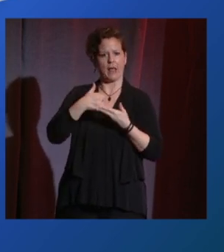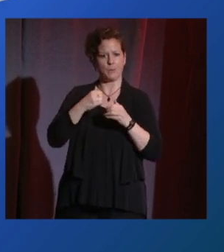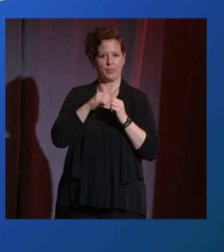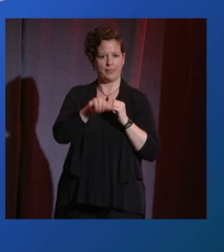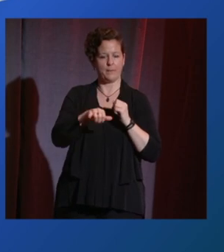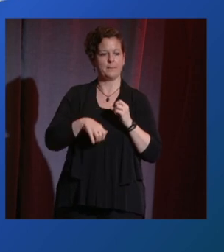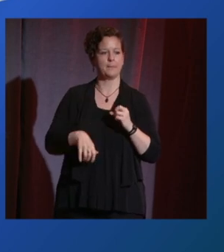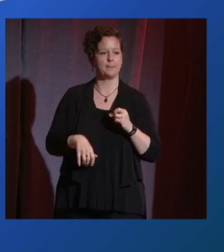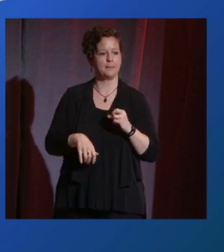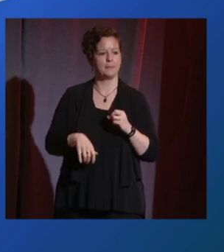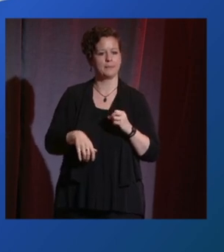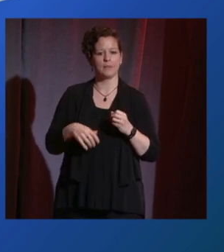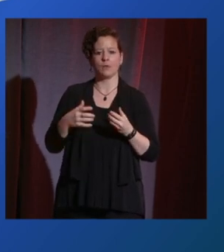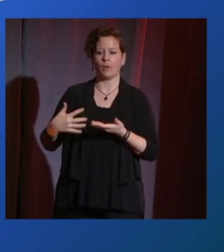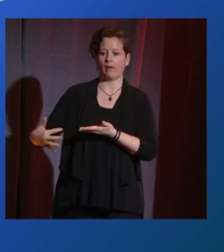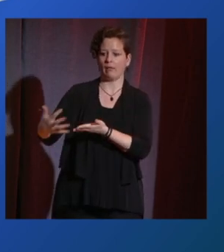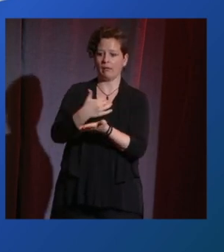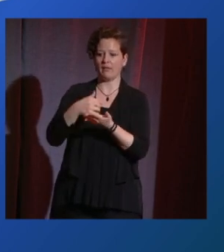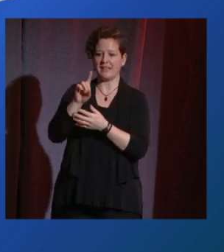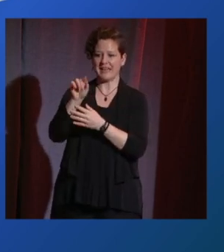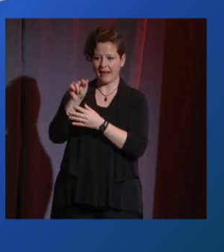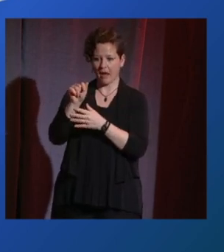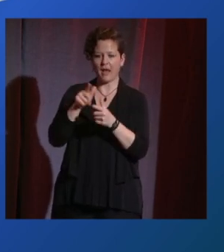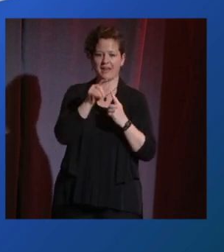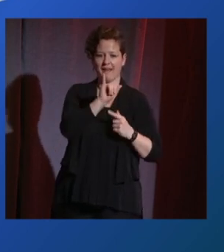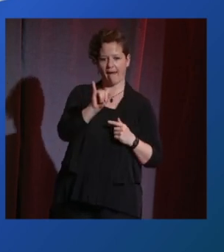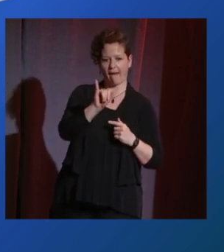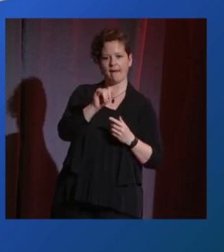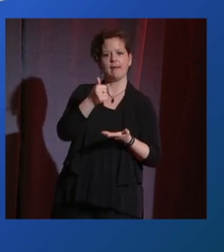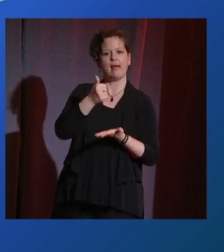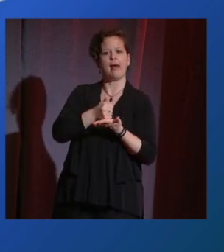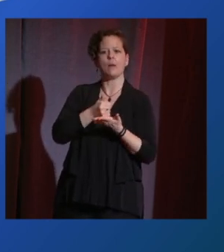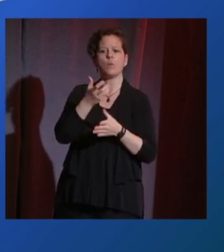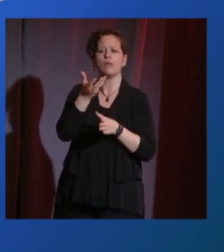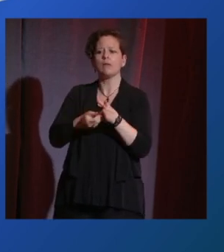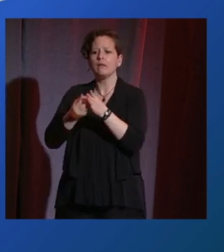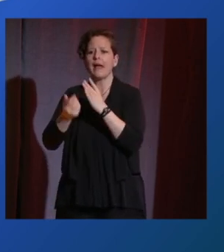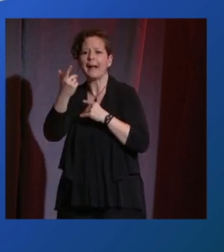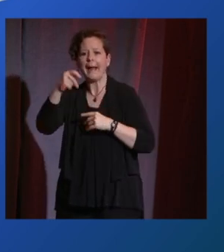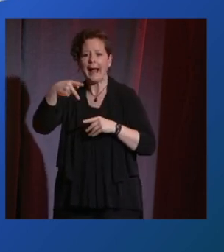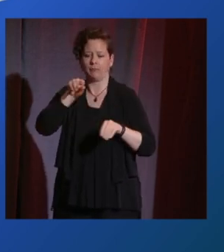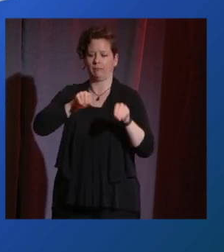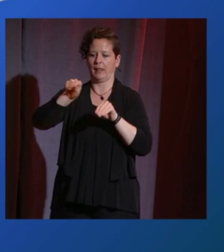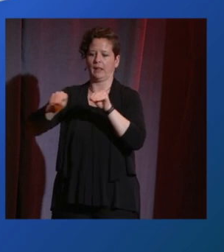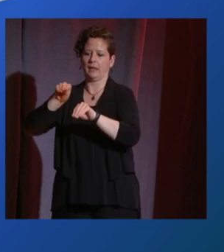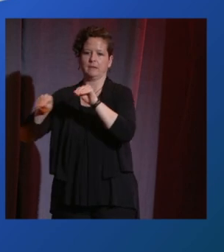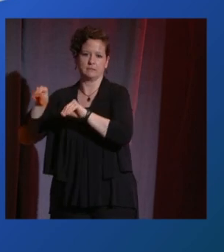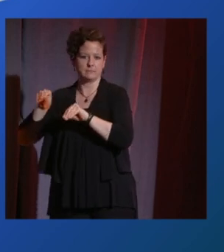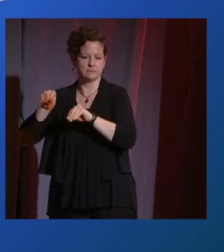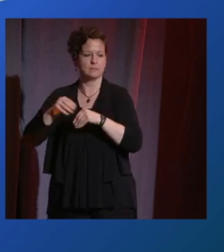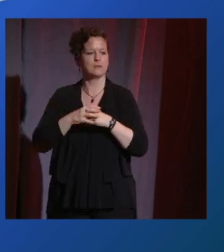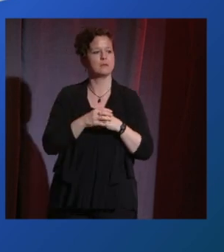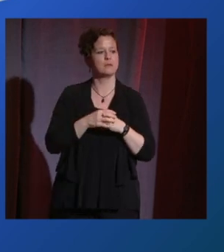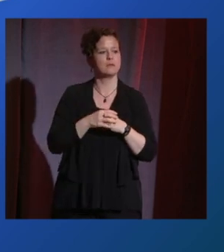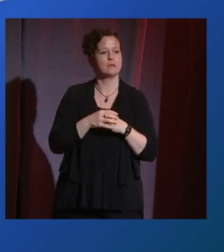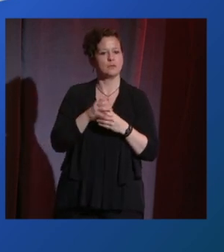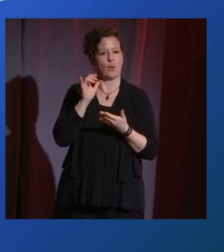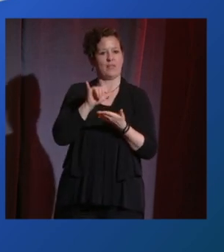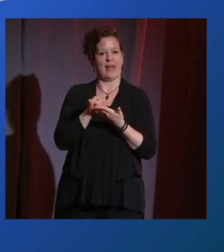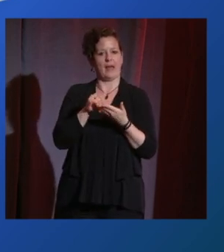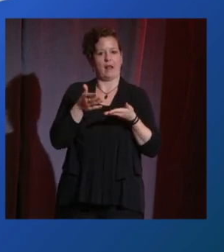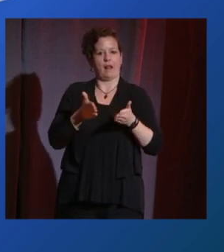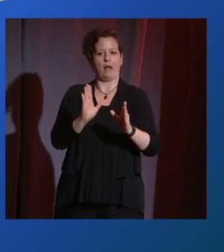getting this this data to fill in you know gaps or um incorporating more data into your data